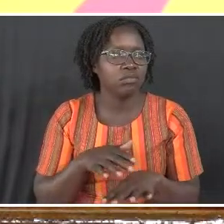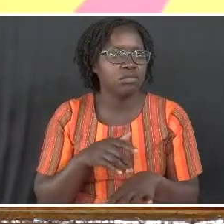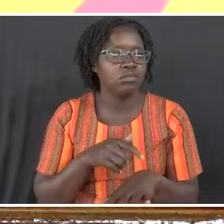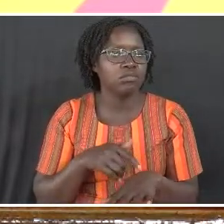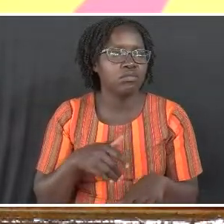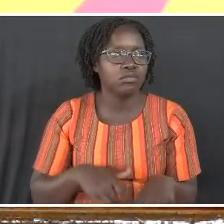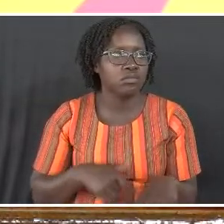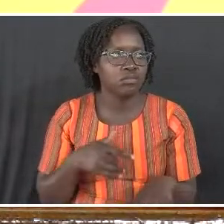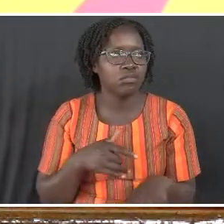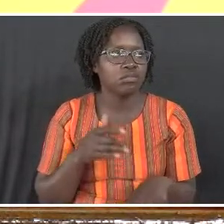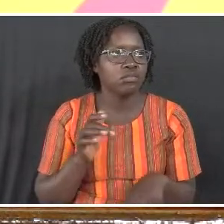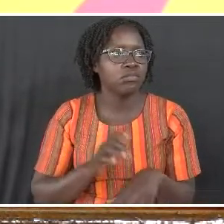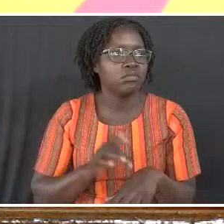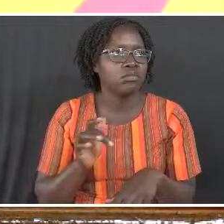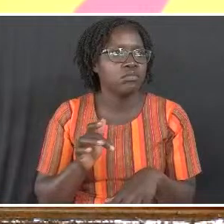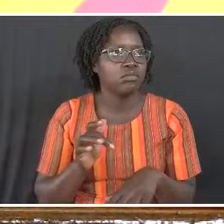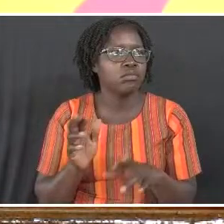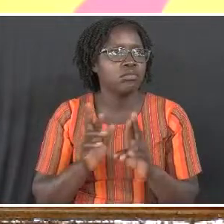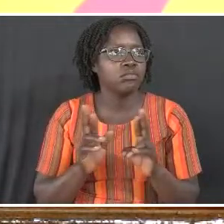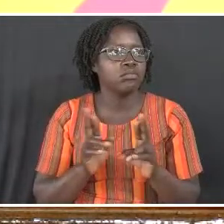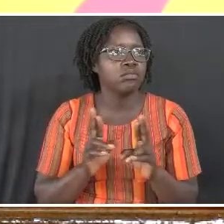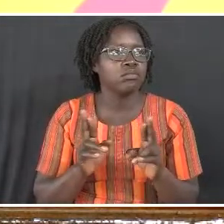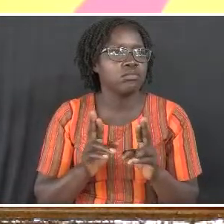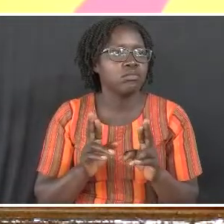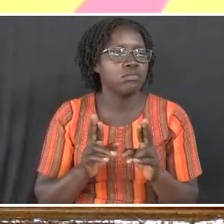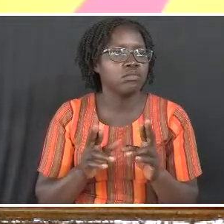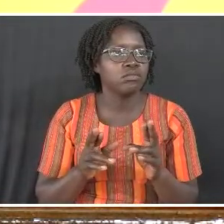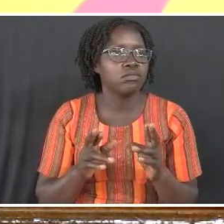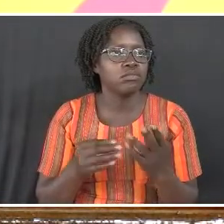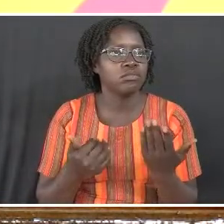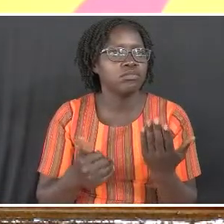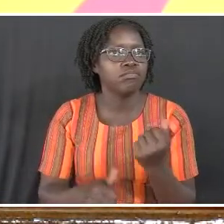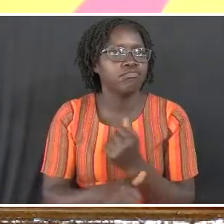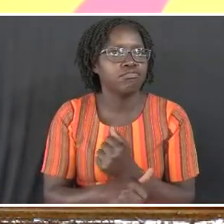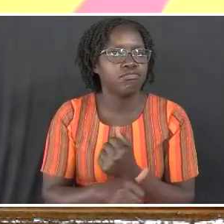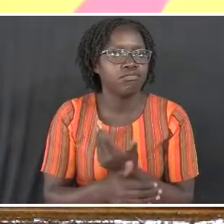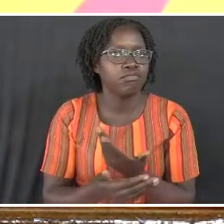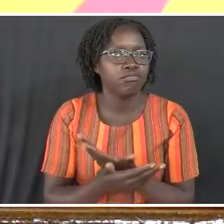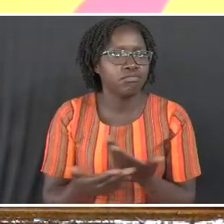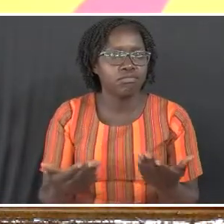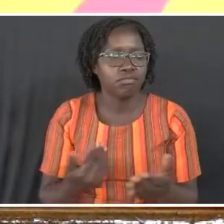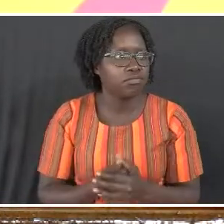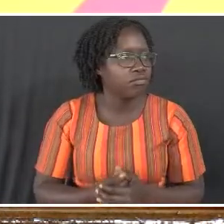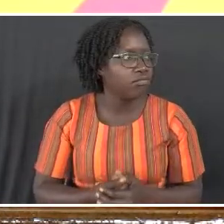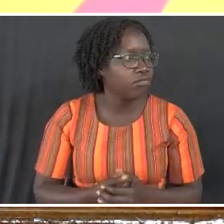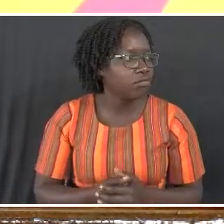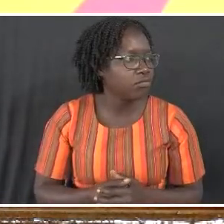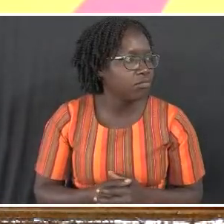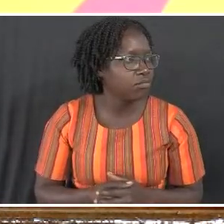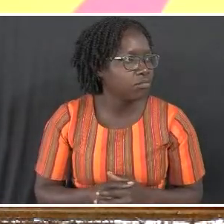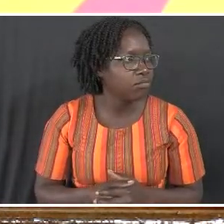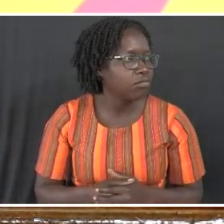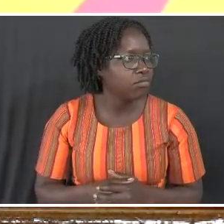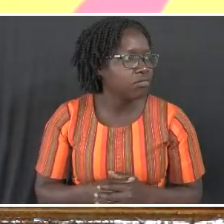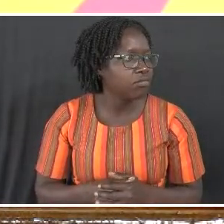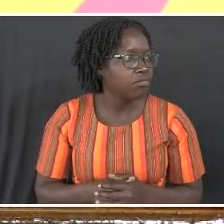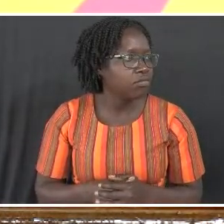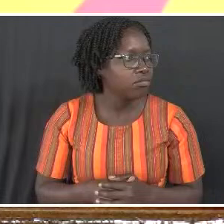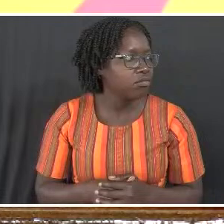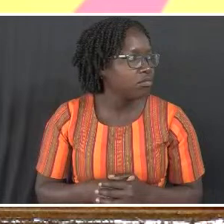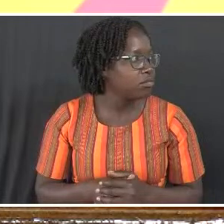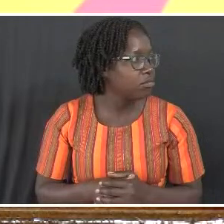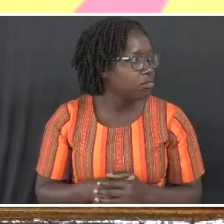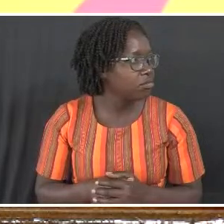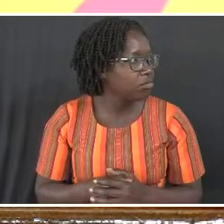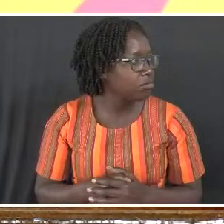you are feeling the effect, already the damage has been done. Yeah, so we always advise again, just visit